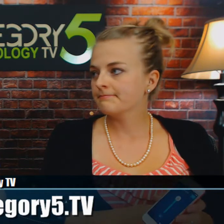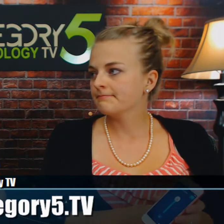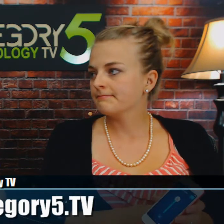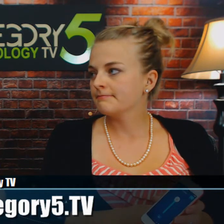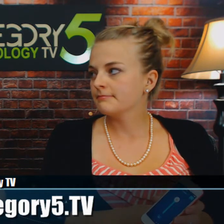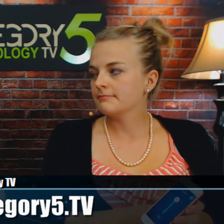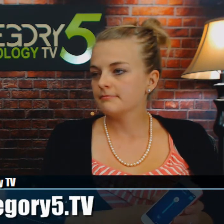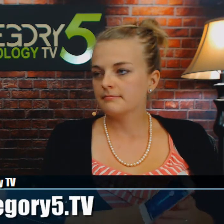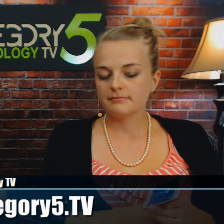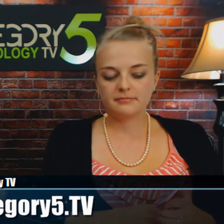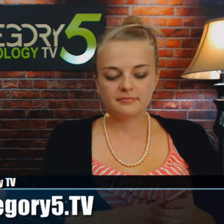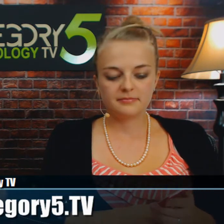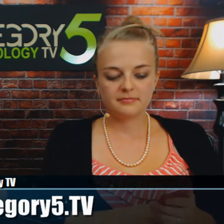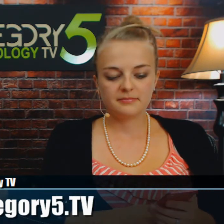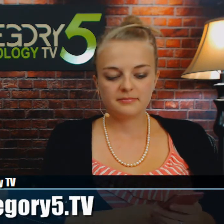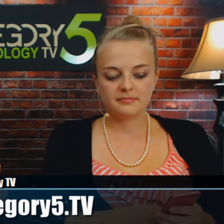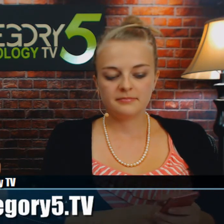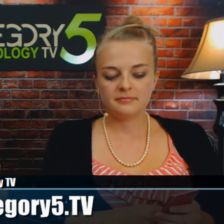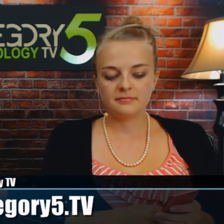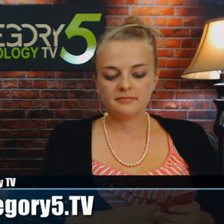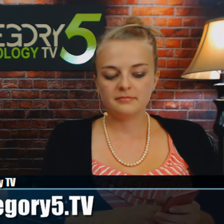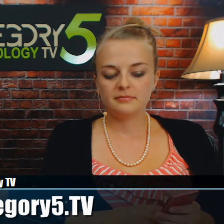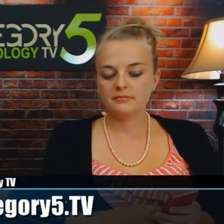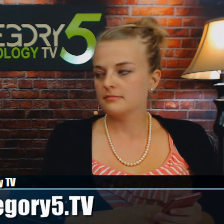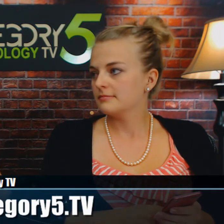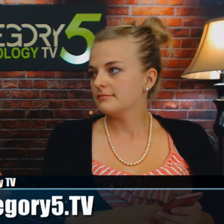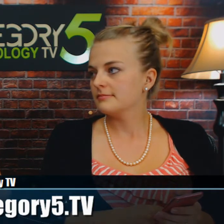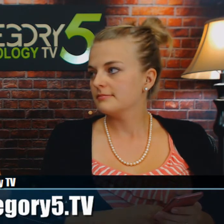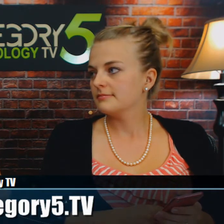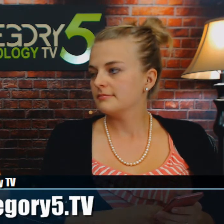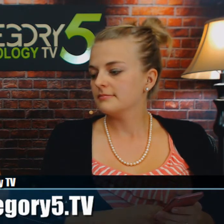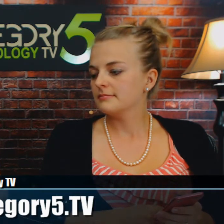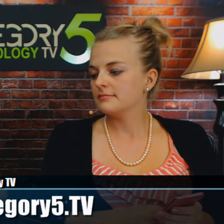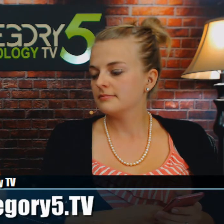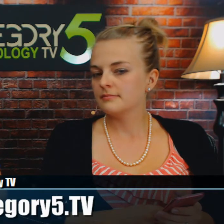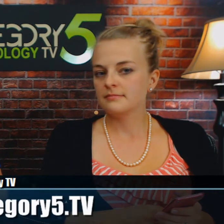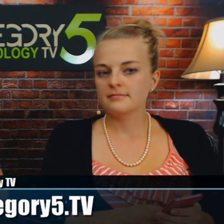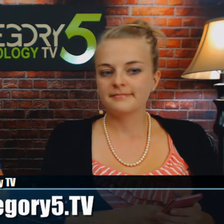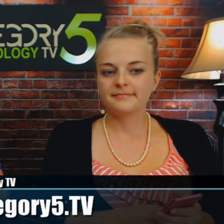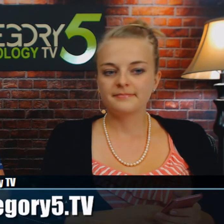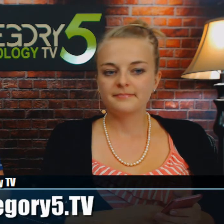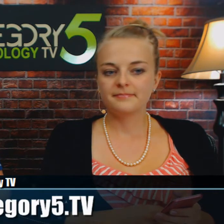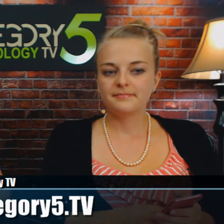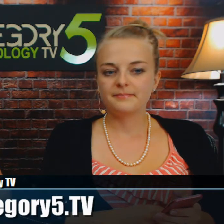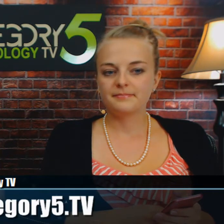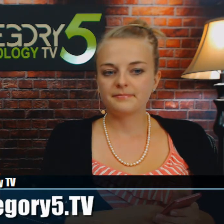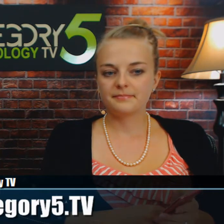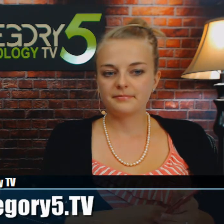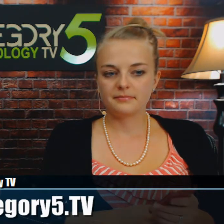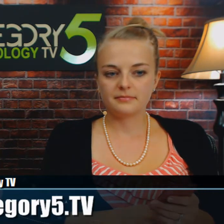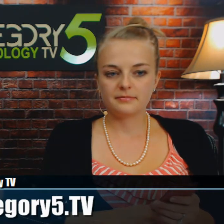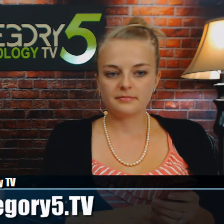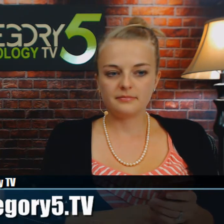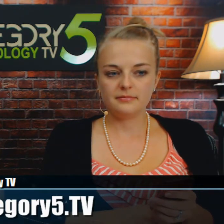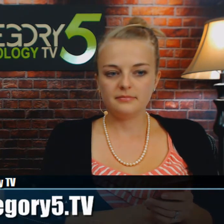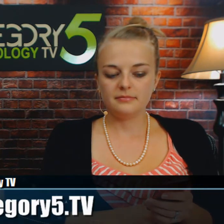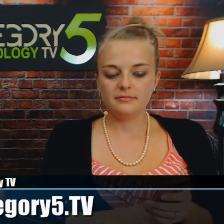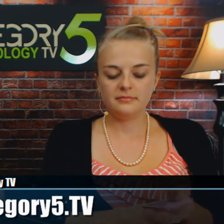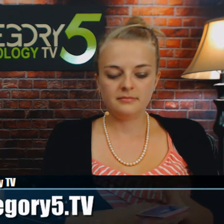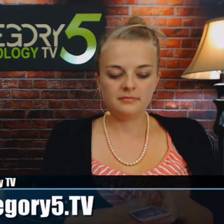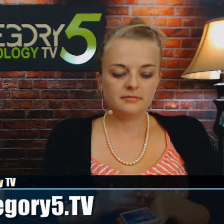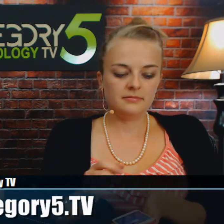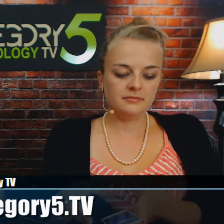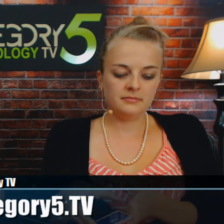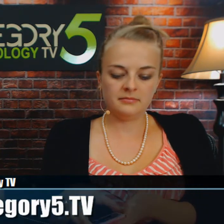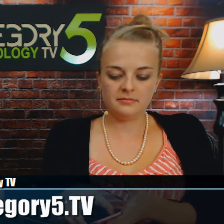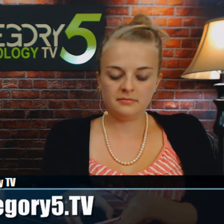to take the call, which is really, really a smart idea. If I can ask just, and I'm sure you may have a couple more questions